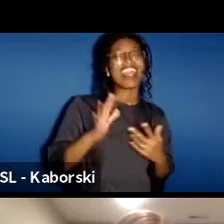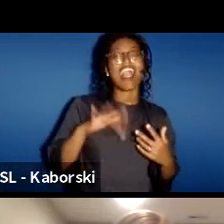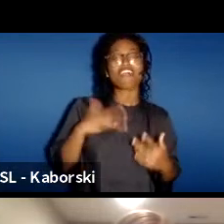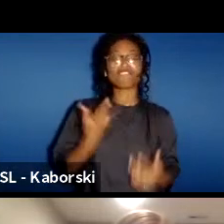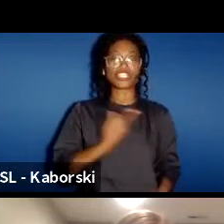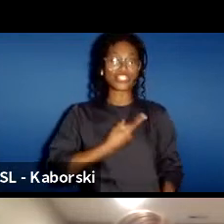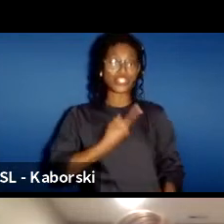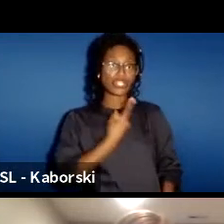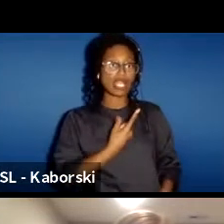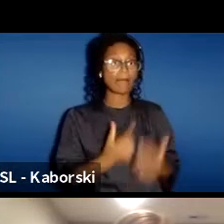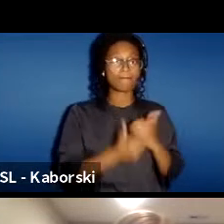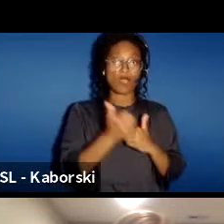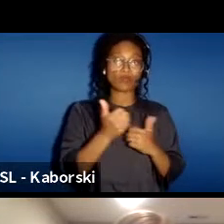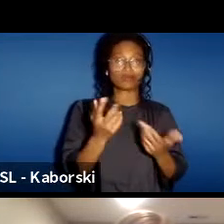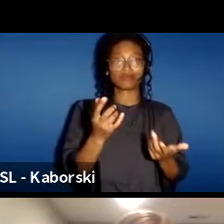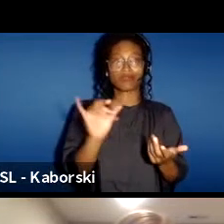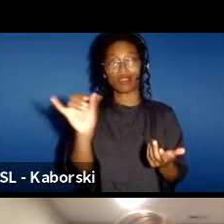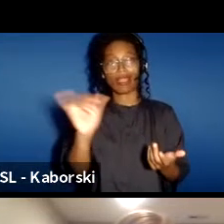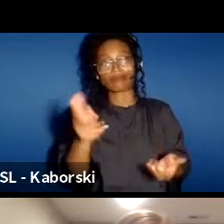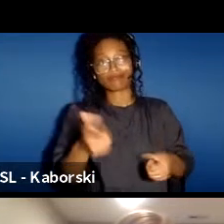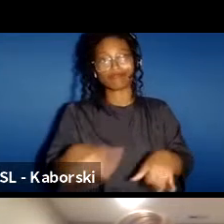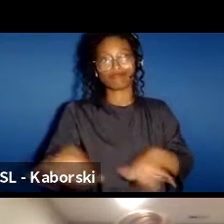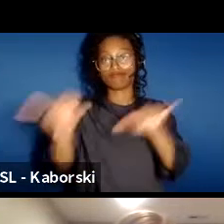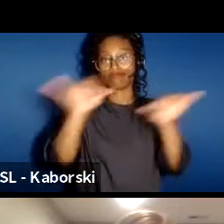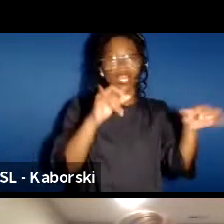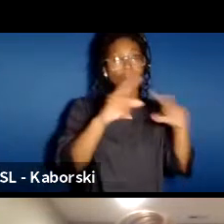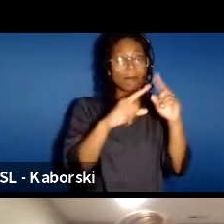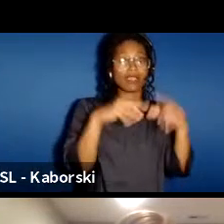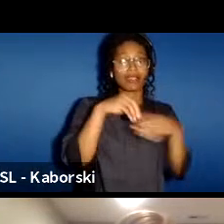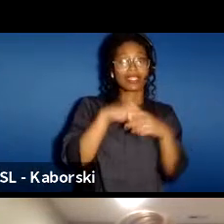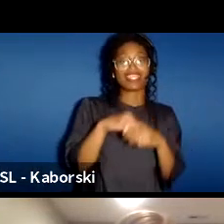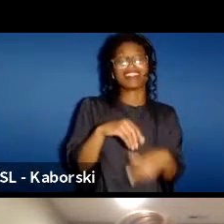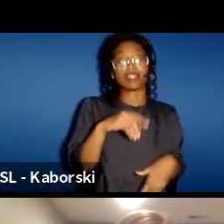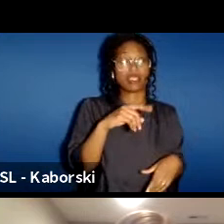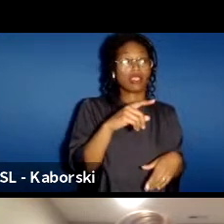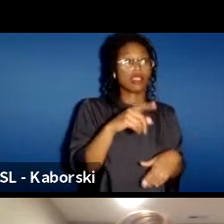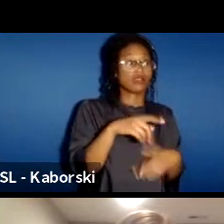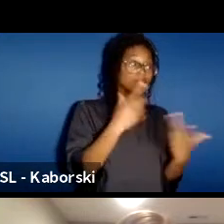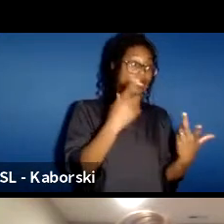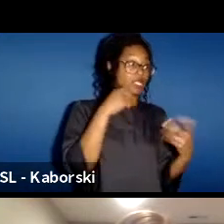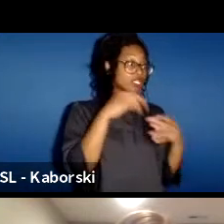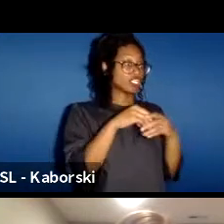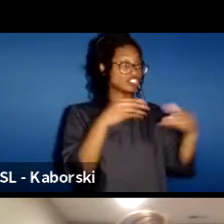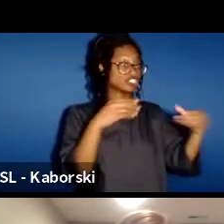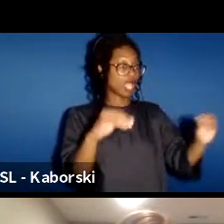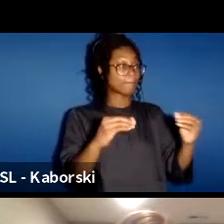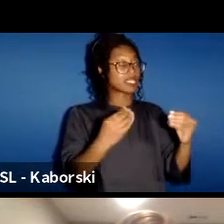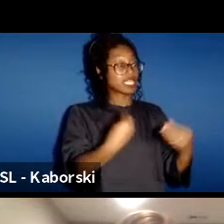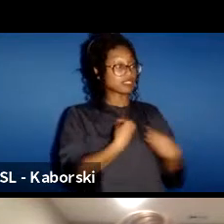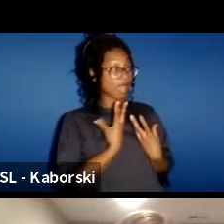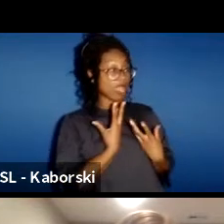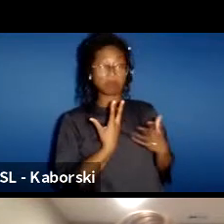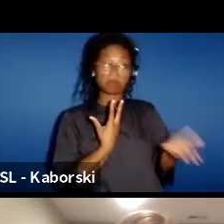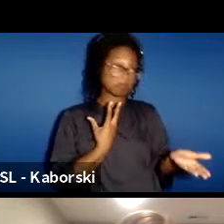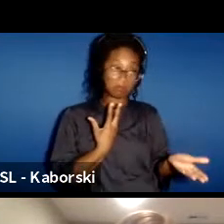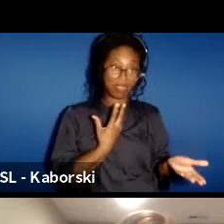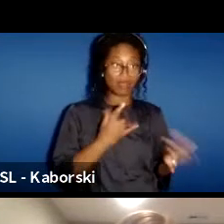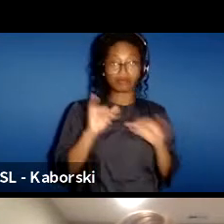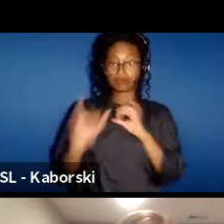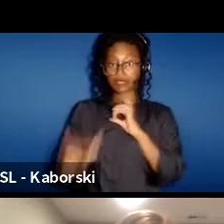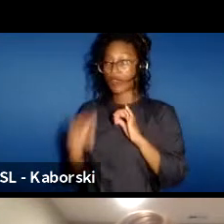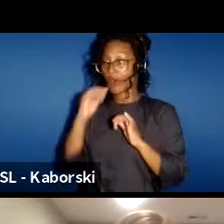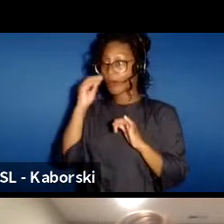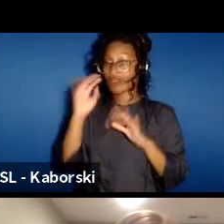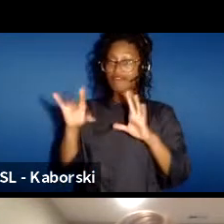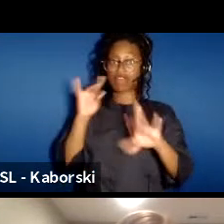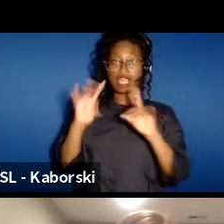alone, like probably most of us do, and I'm spending less time in a brick and mortar shop getting inspiration, and more time